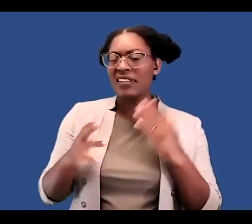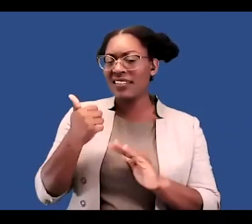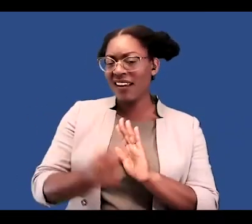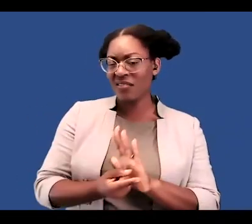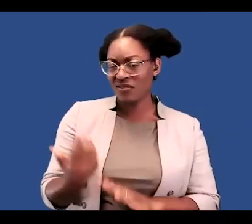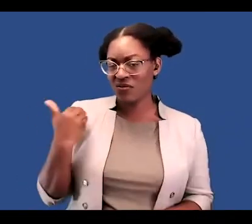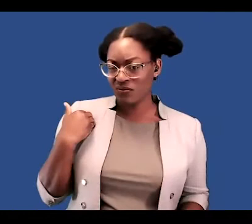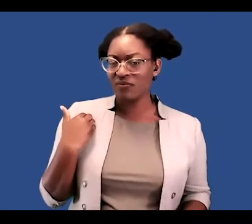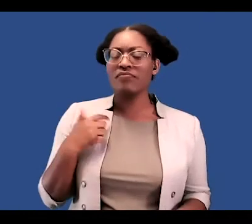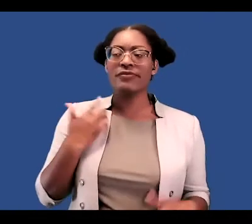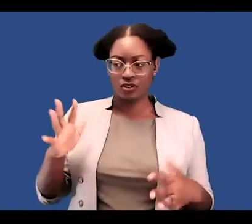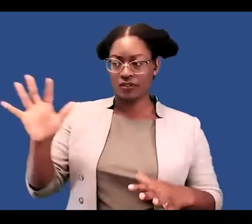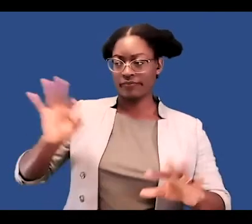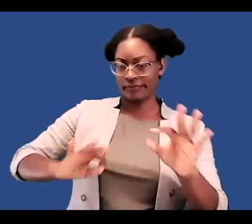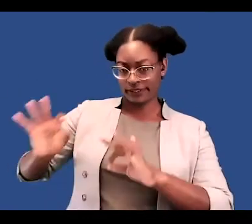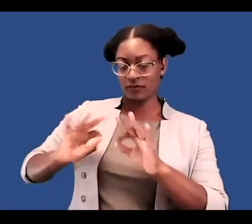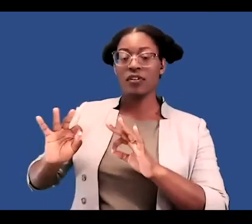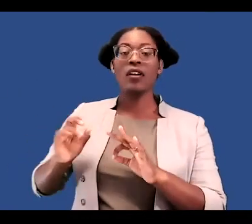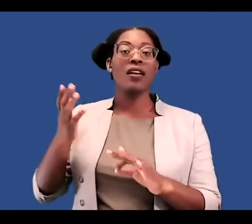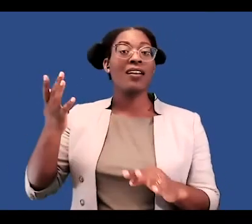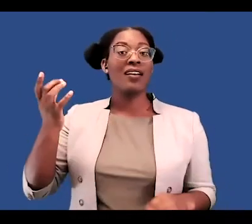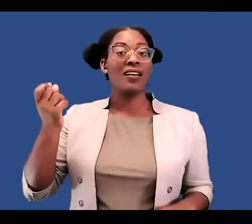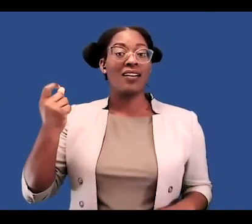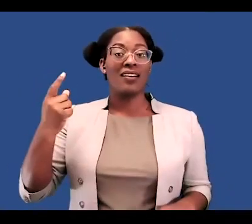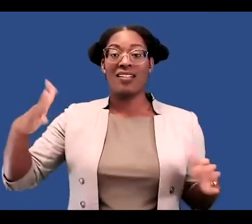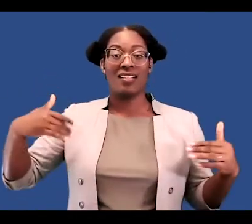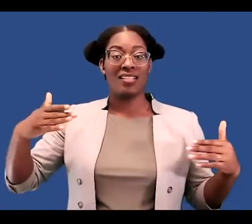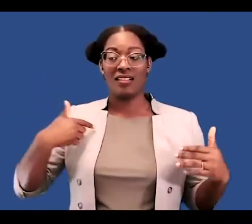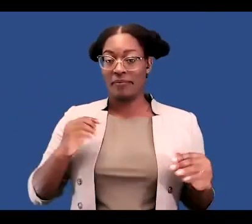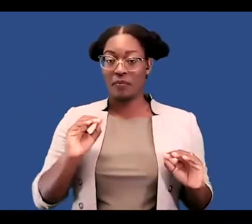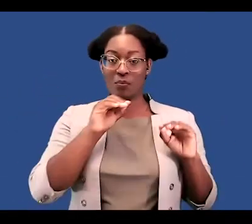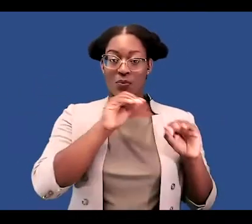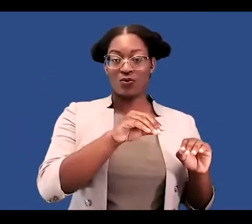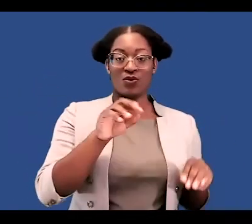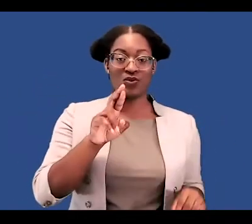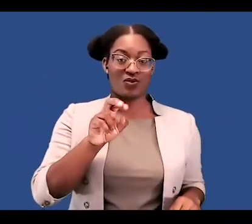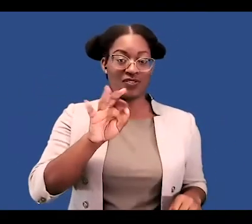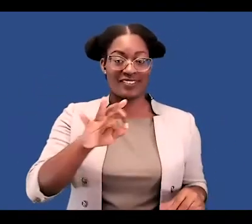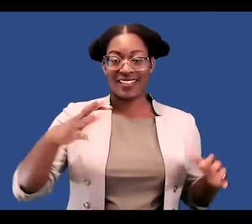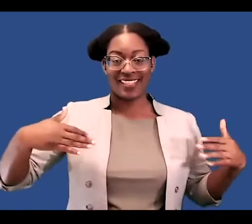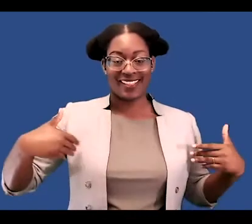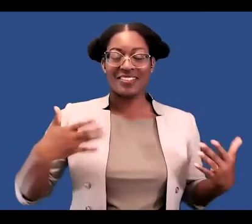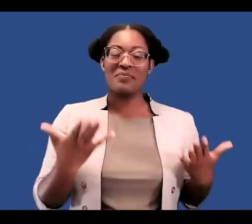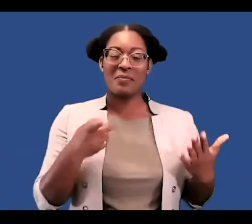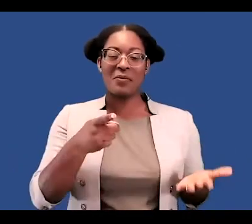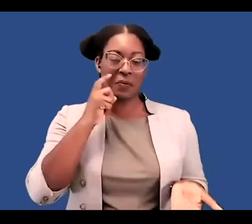10 hours ago. I did not refrigerate them, so they may look a little